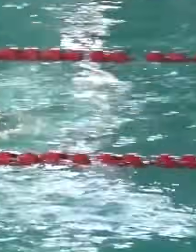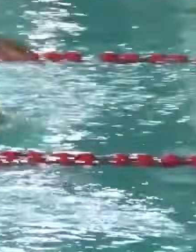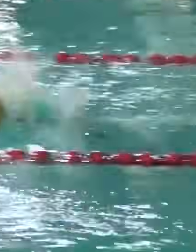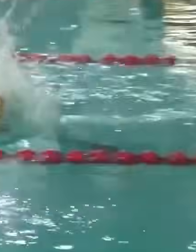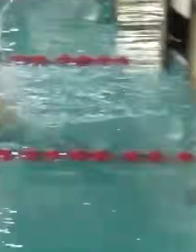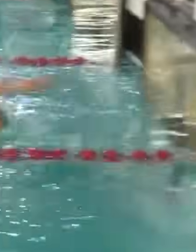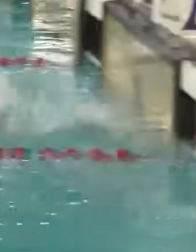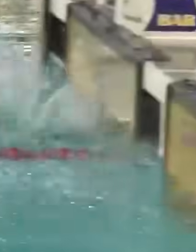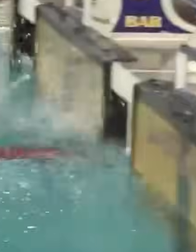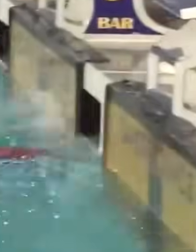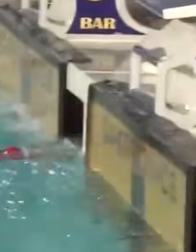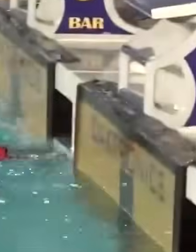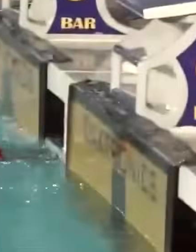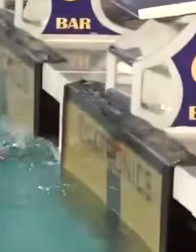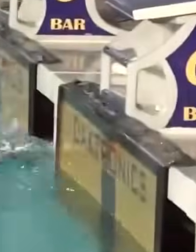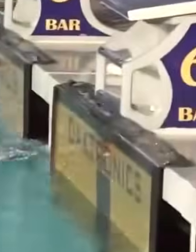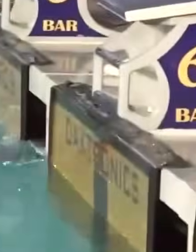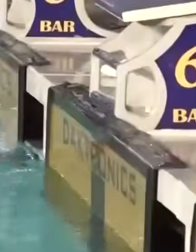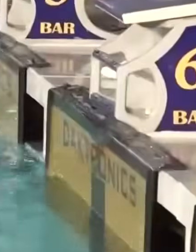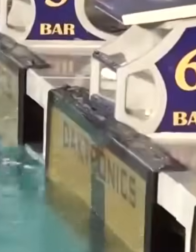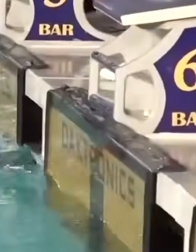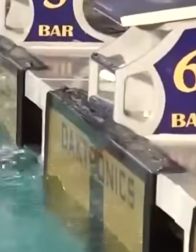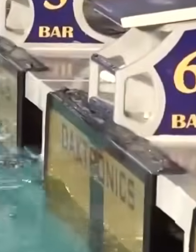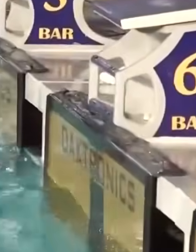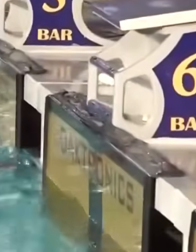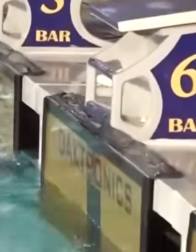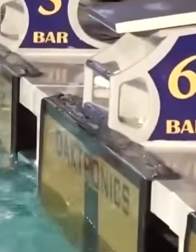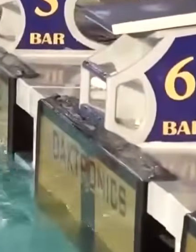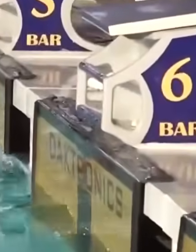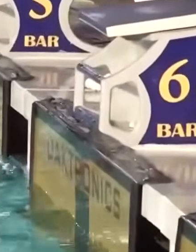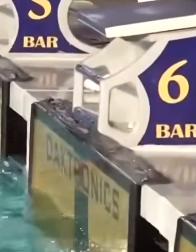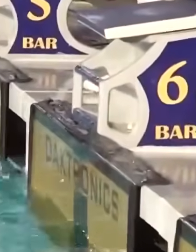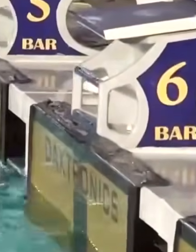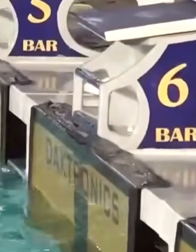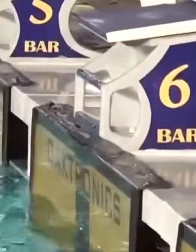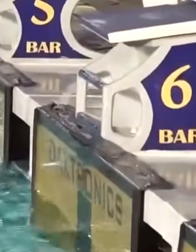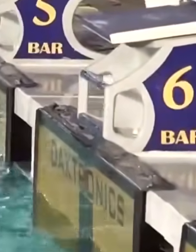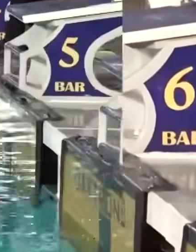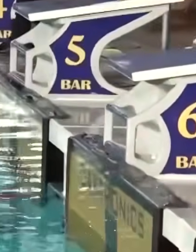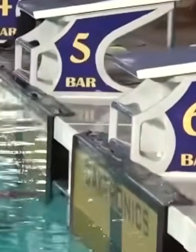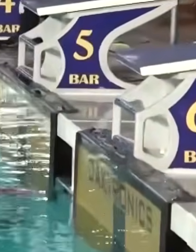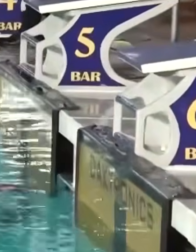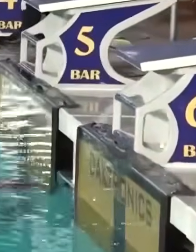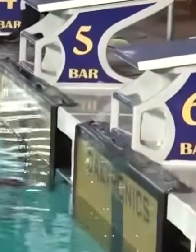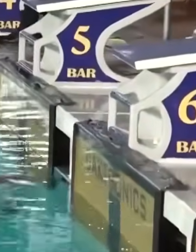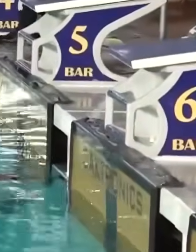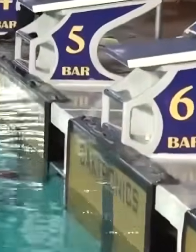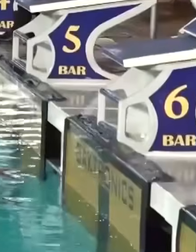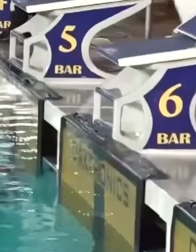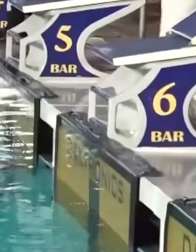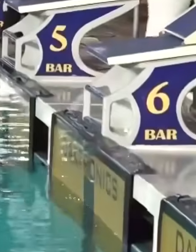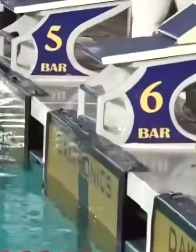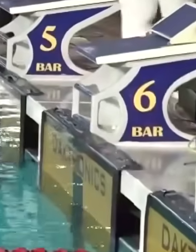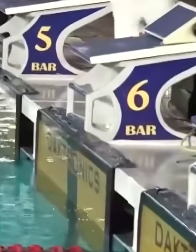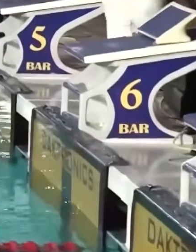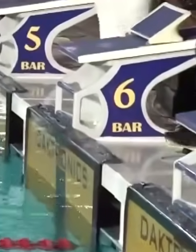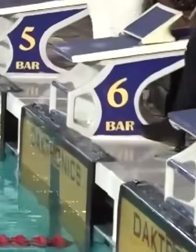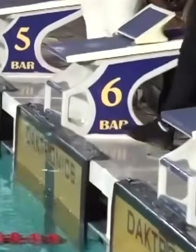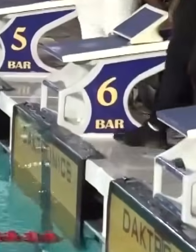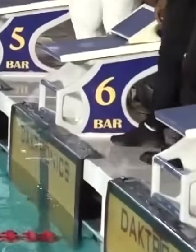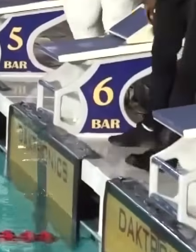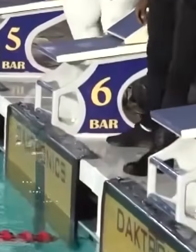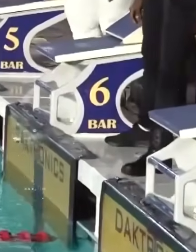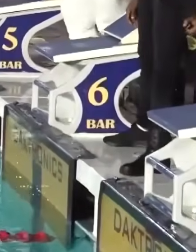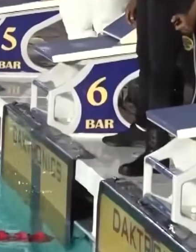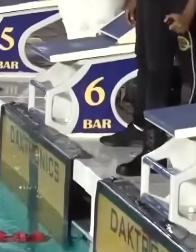clock in 5 minutes 06.78 seconds. Way back in second position was Khalil Patrick, 6 minutes